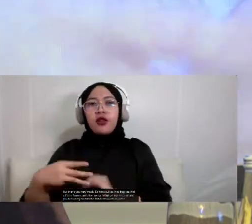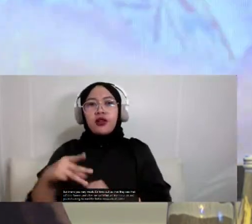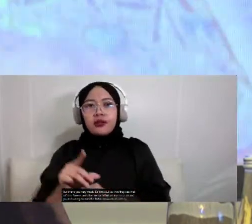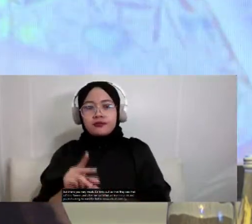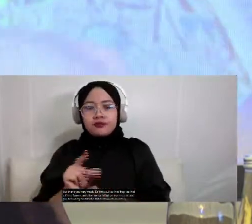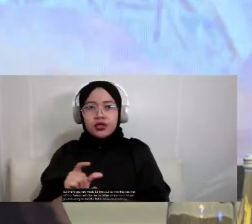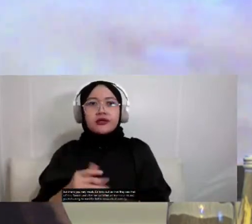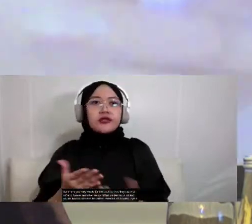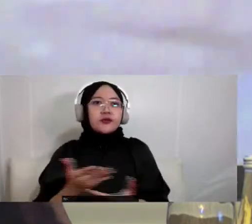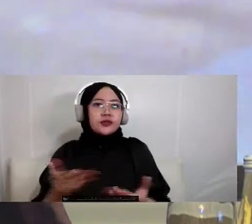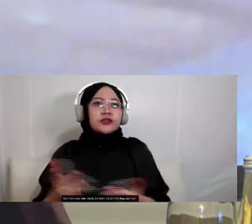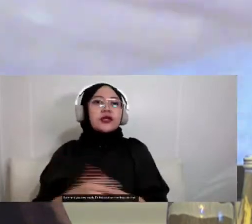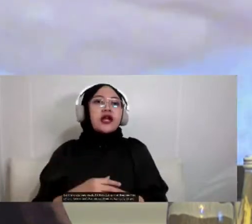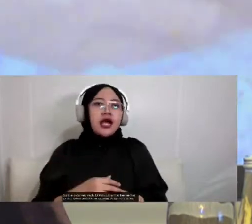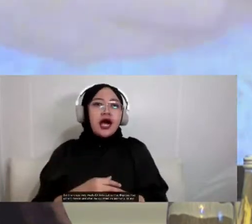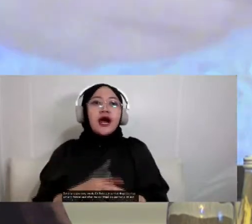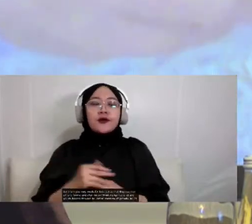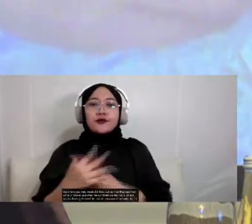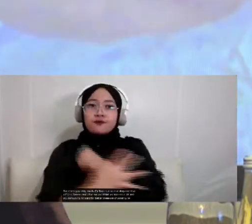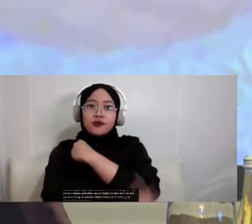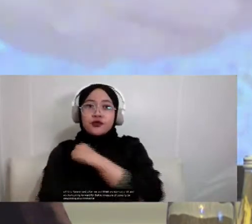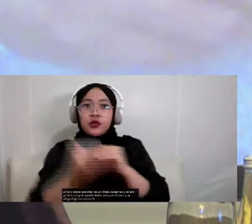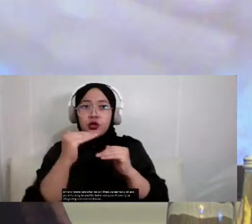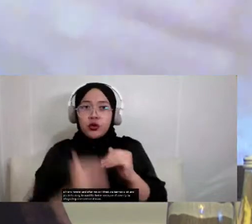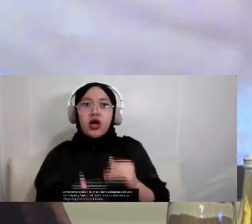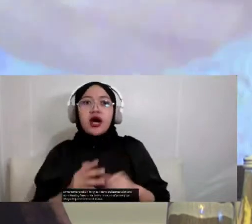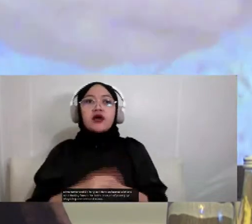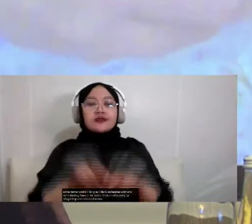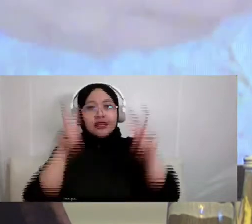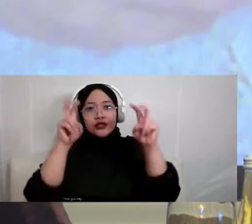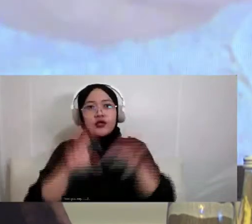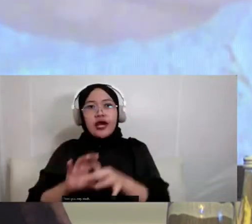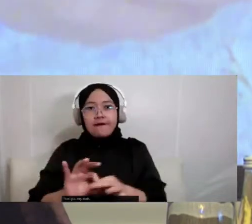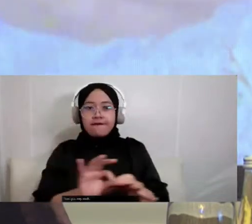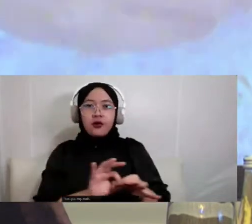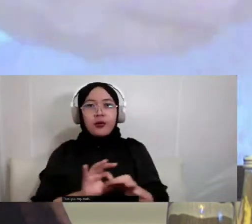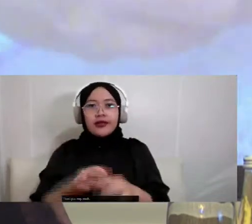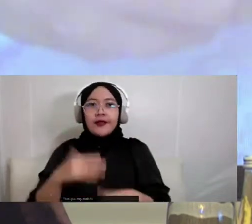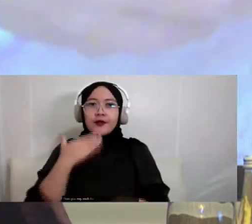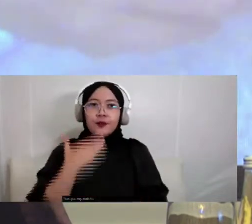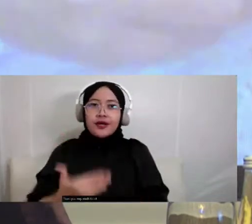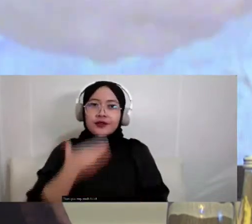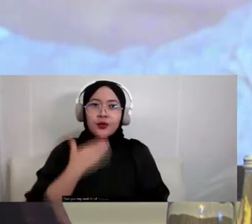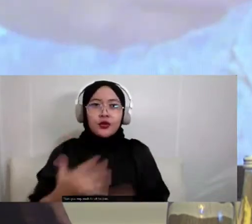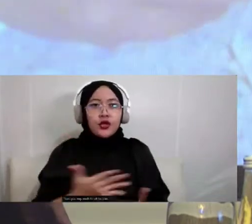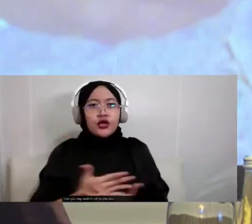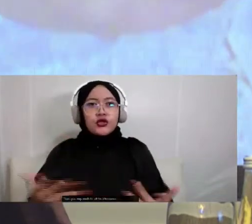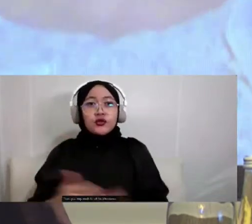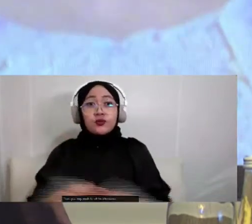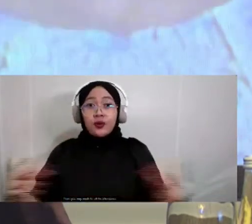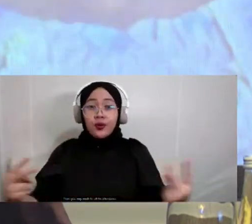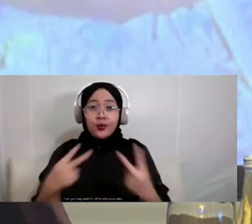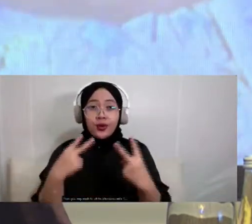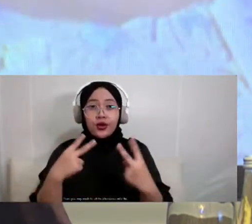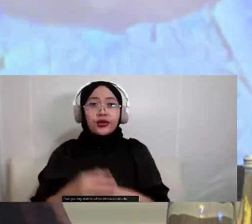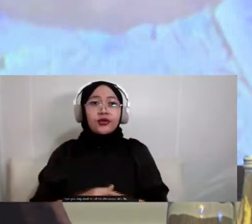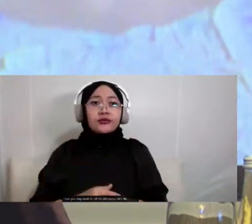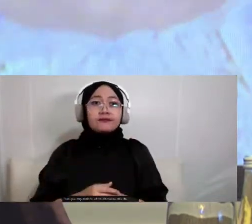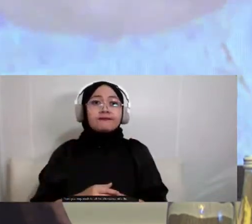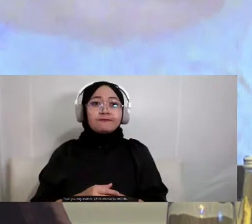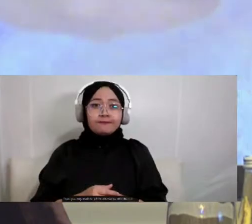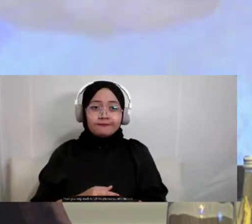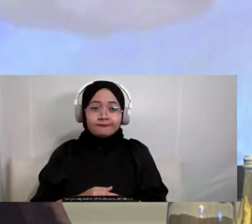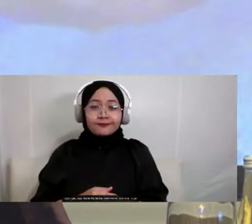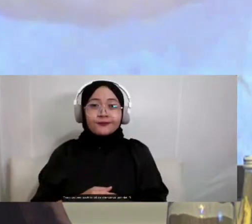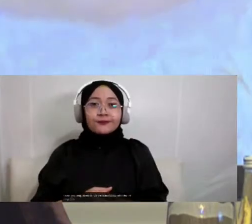by integrating environmental issues. Thank you very much for all the attendance. With this, I'll close